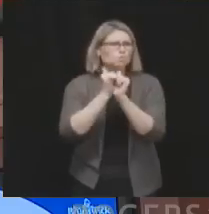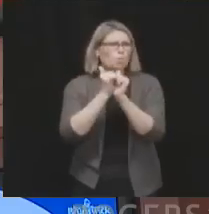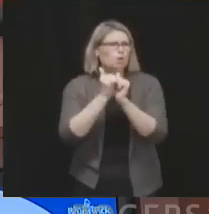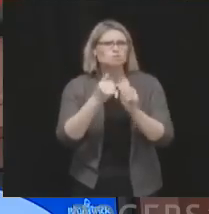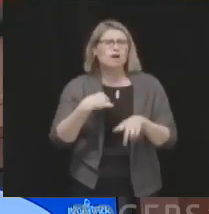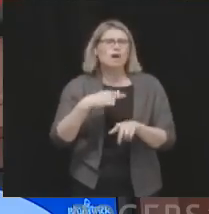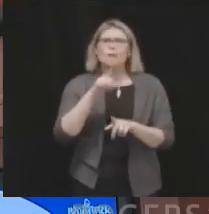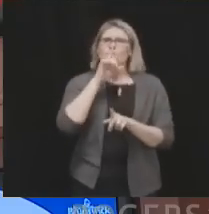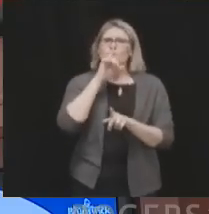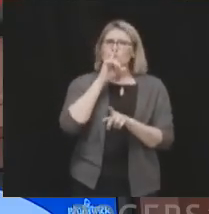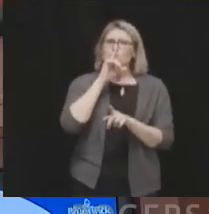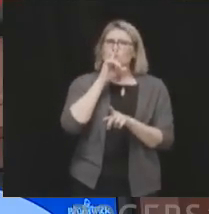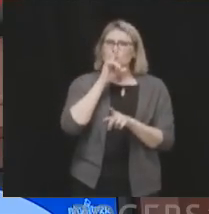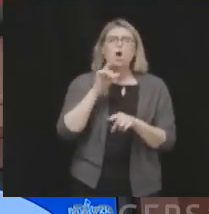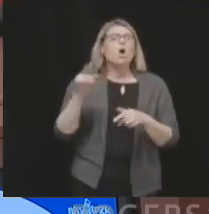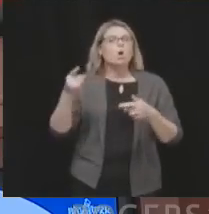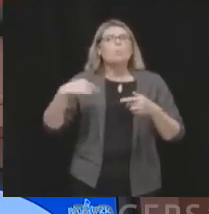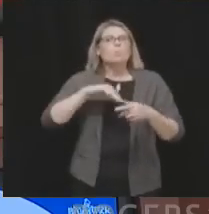our environment.